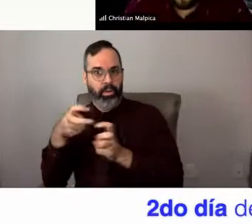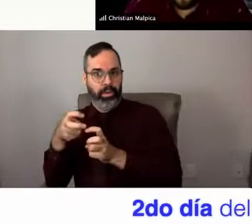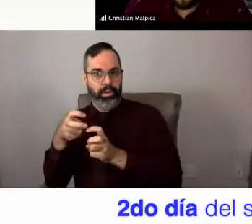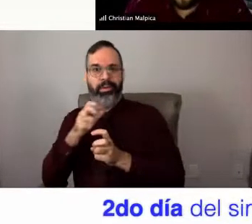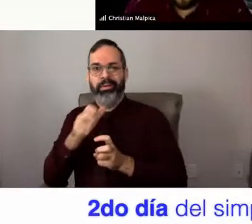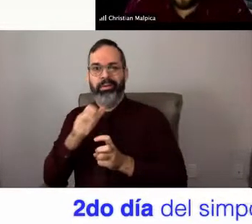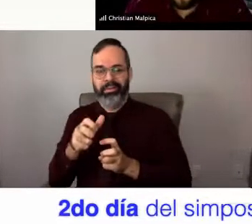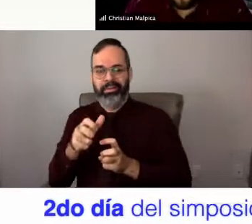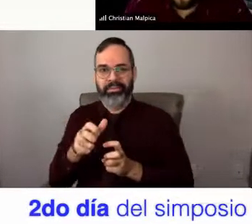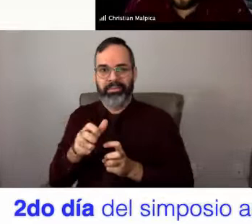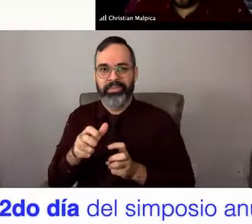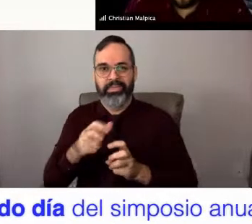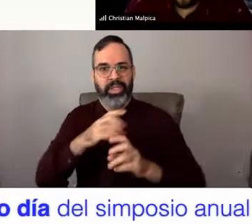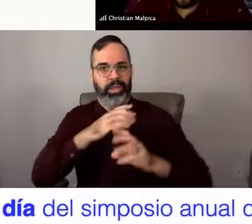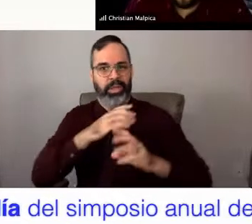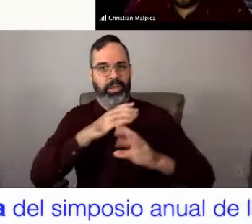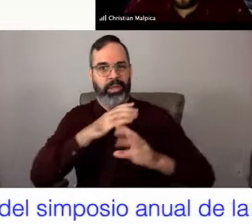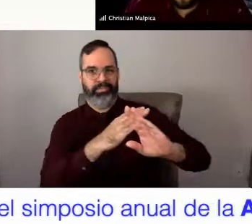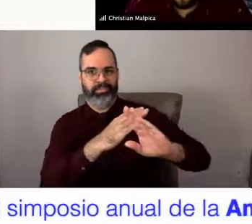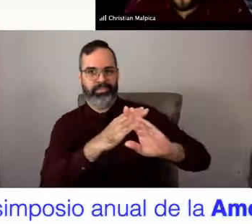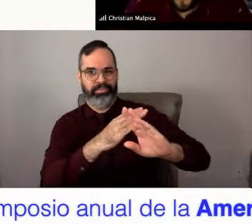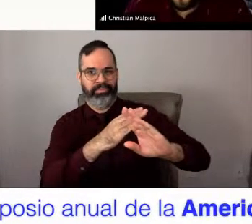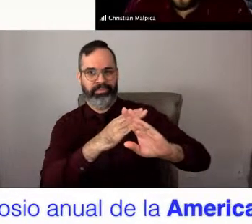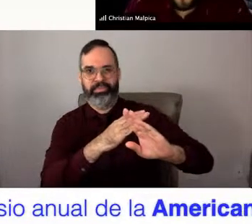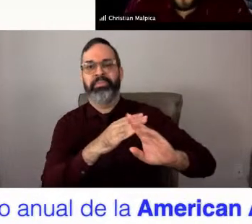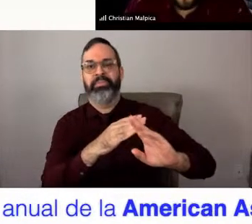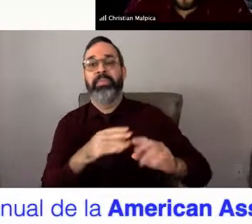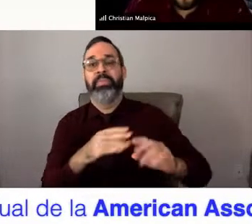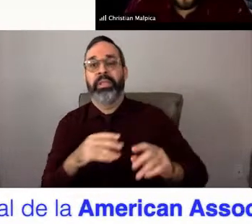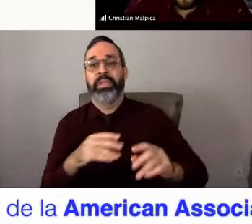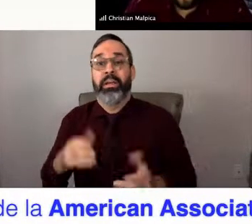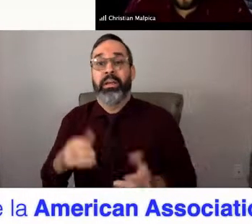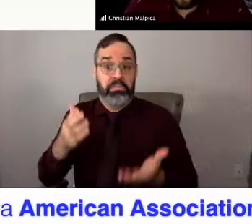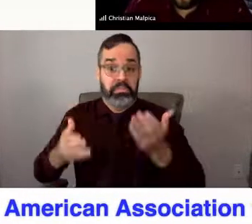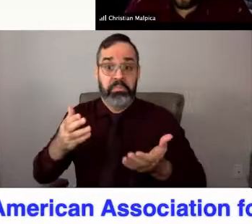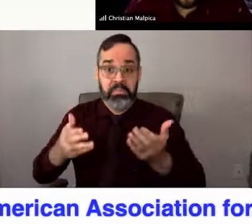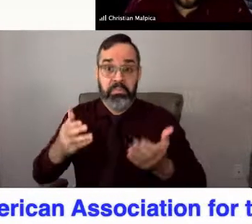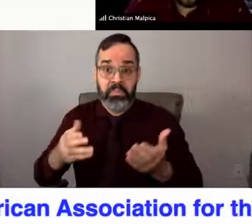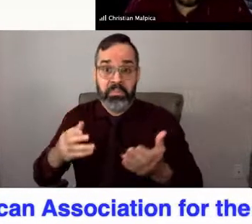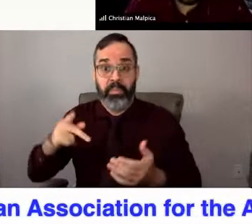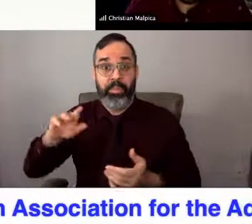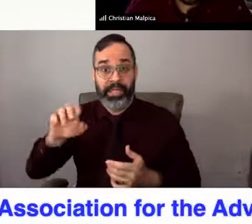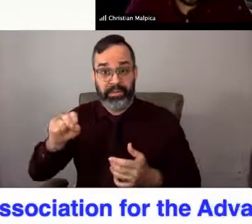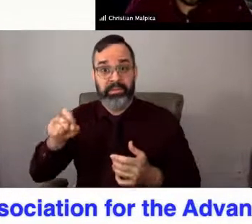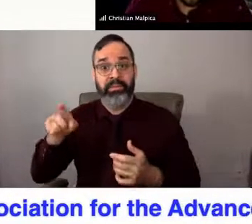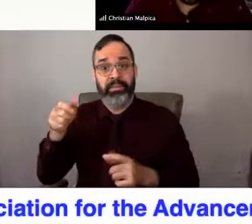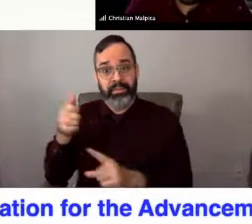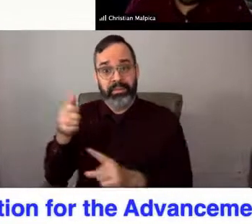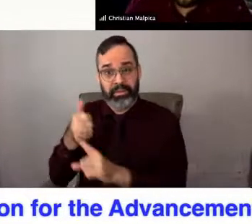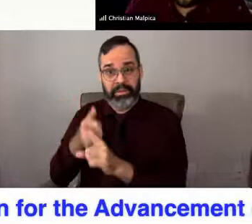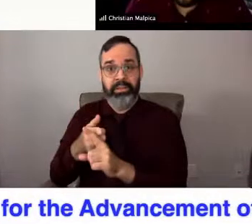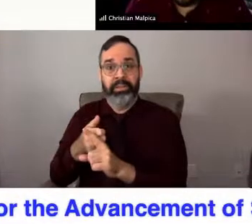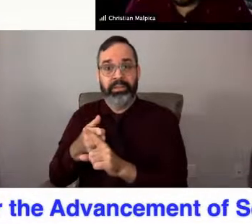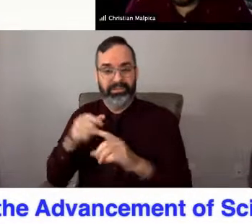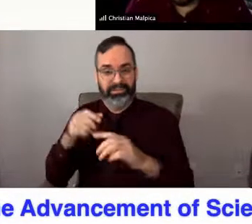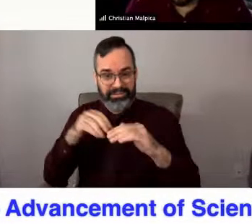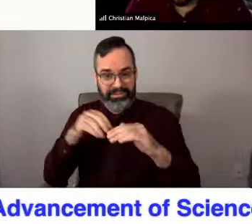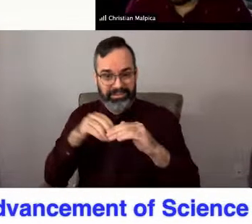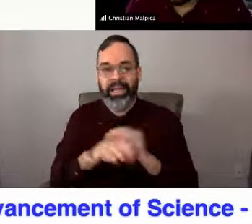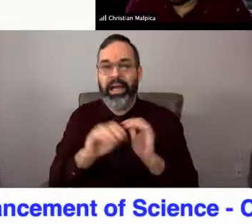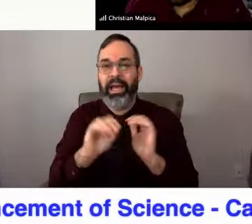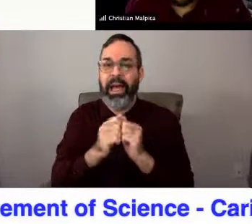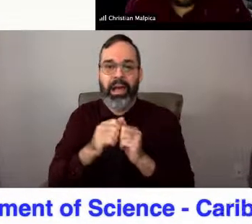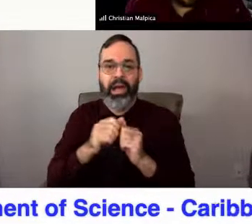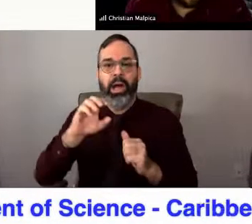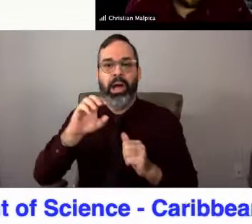blocked by polyamine transport inhibitor. Perhaps the polyamines are getting in the astrocytes through the organic cation